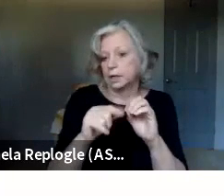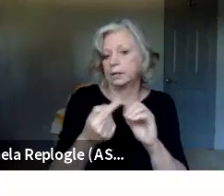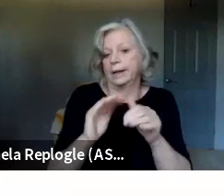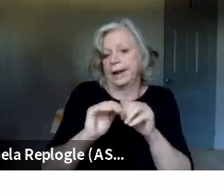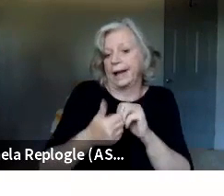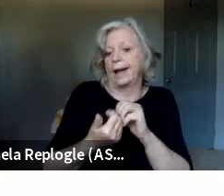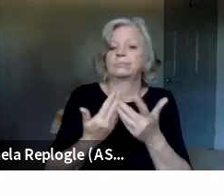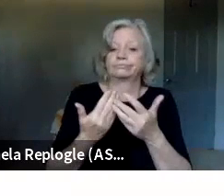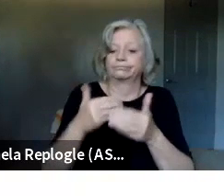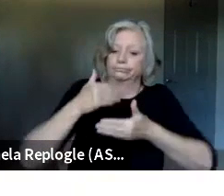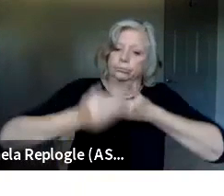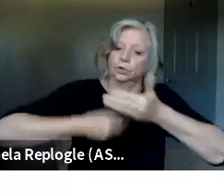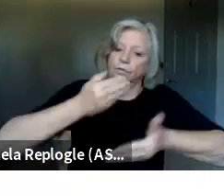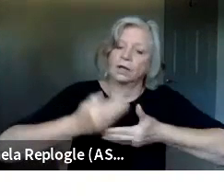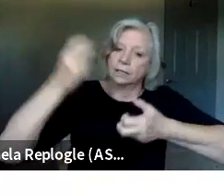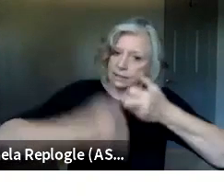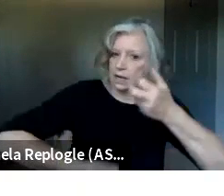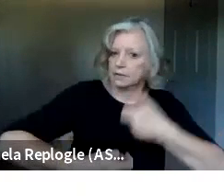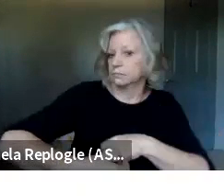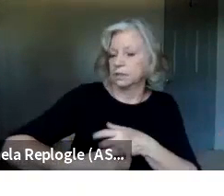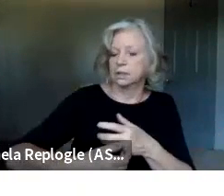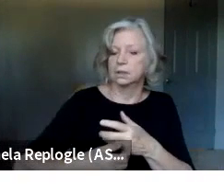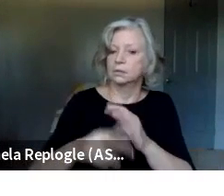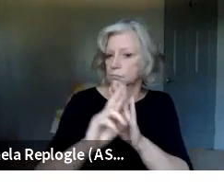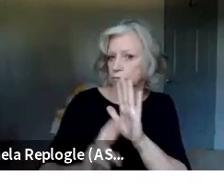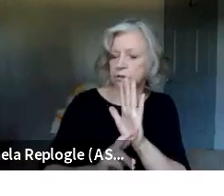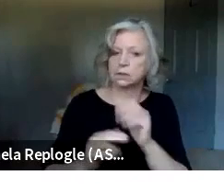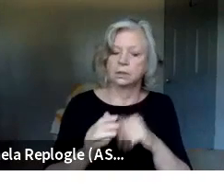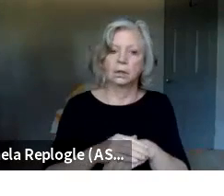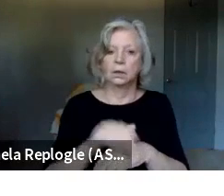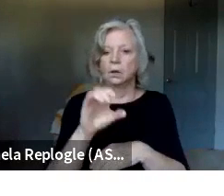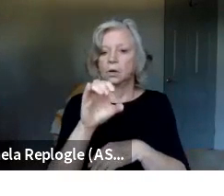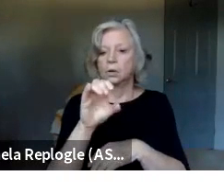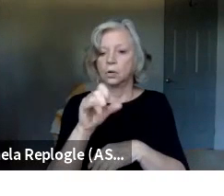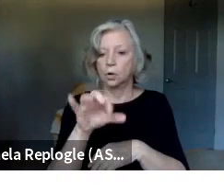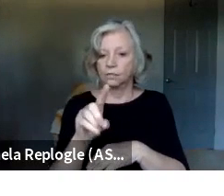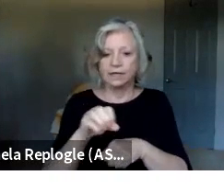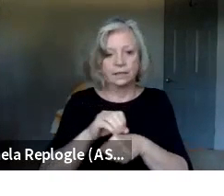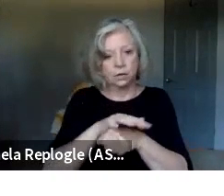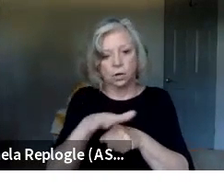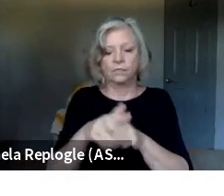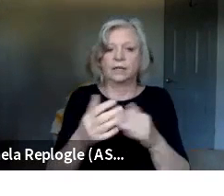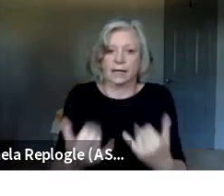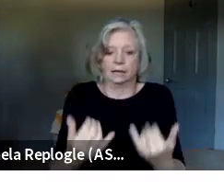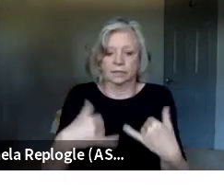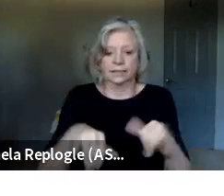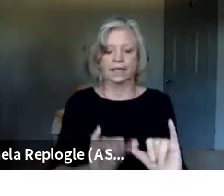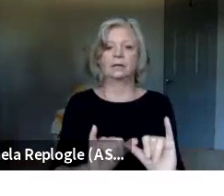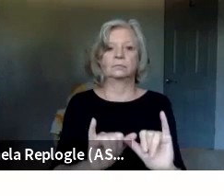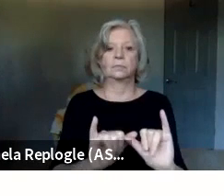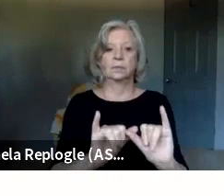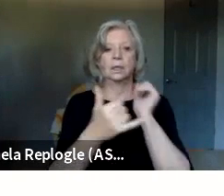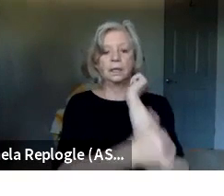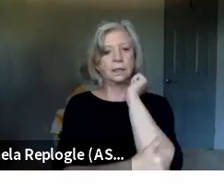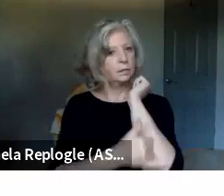of these difficult restrictions, COVID is still out there circulating in our communities, and that's why we still